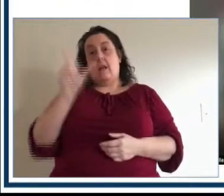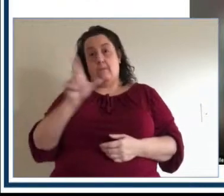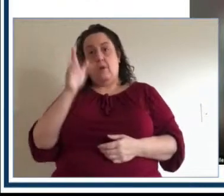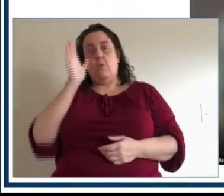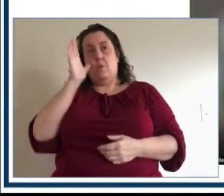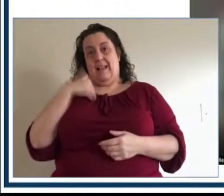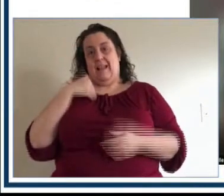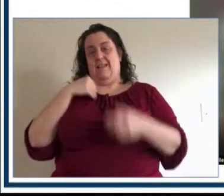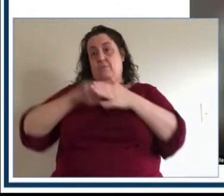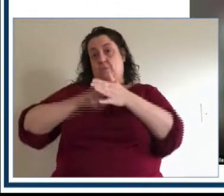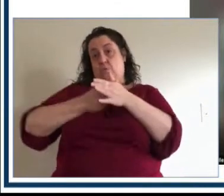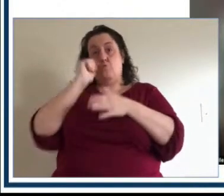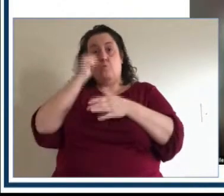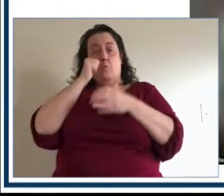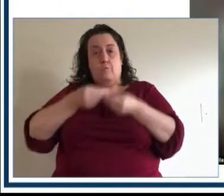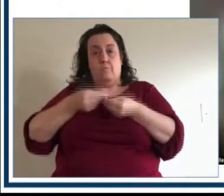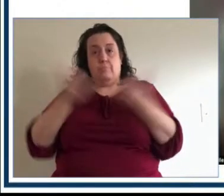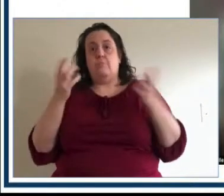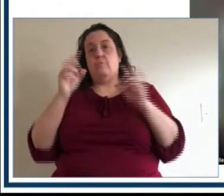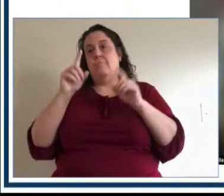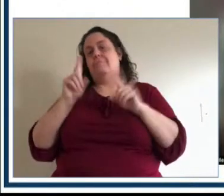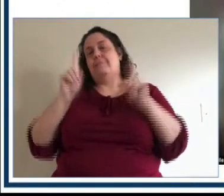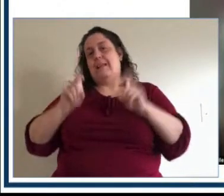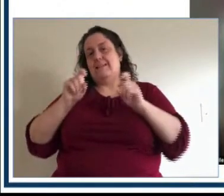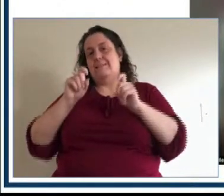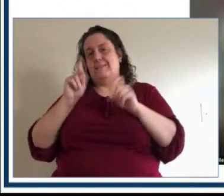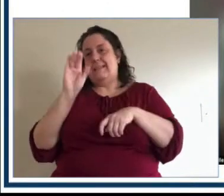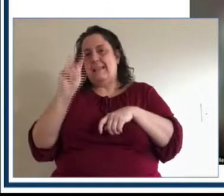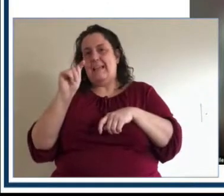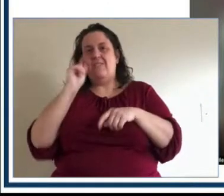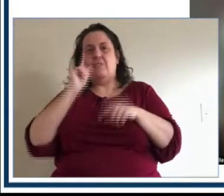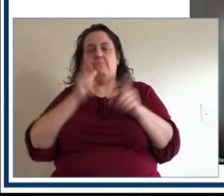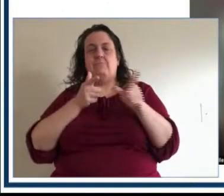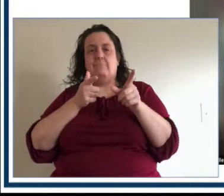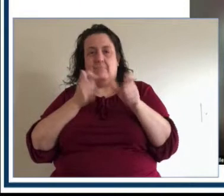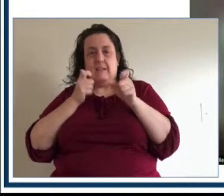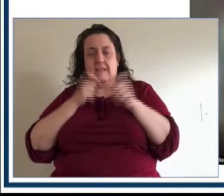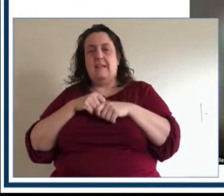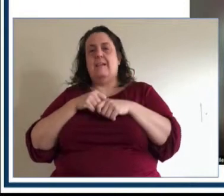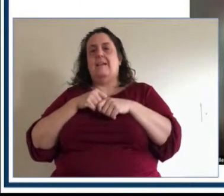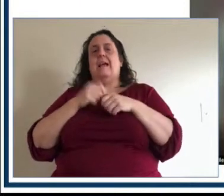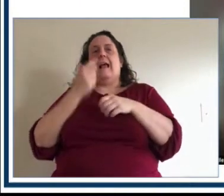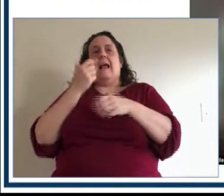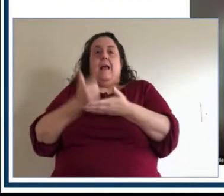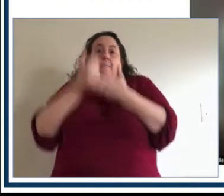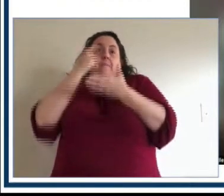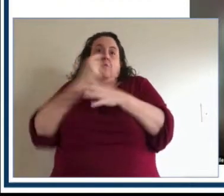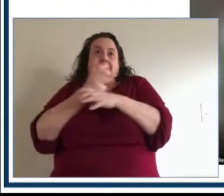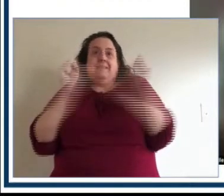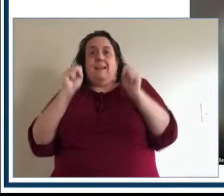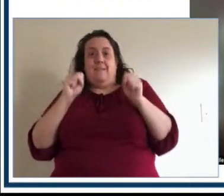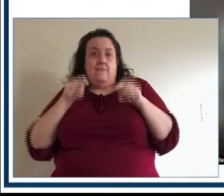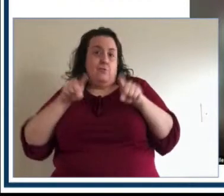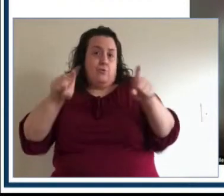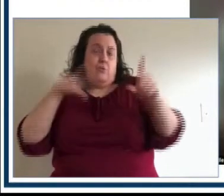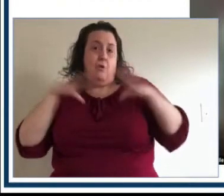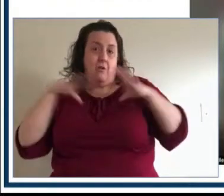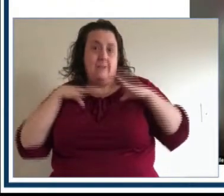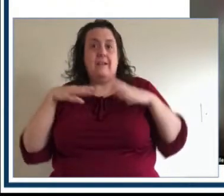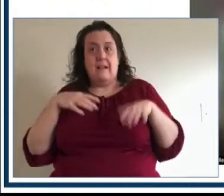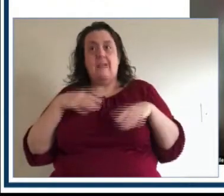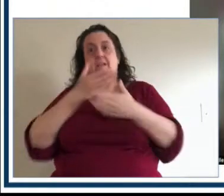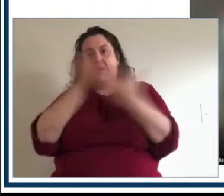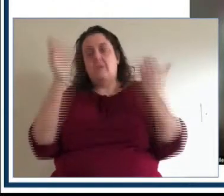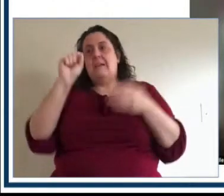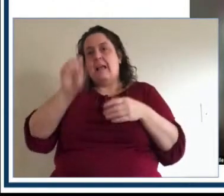beginning tomorrow. These are intended to help with safer gatherings over the holiday season, and I encourage local residents to pick a kit up